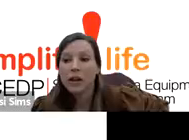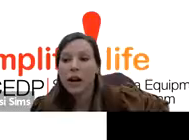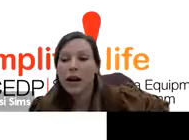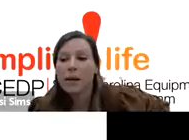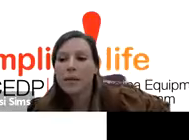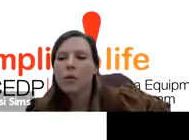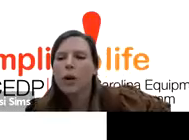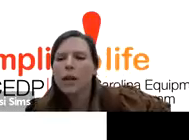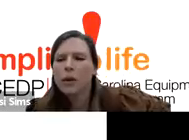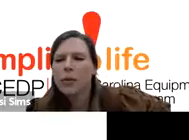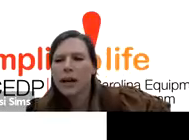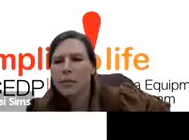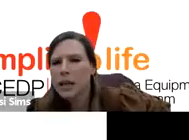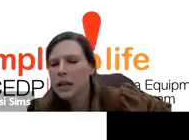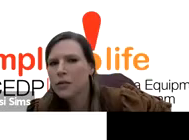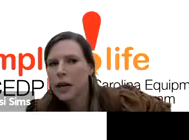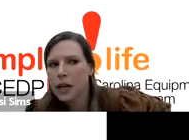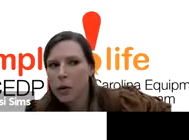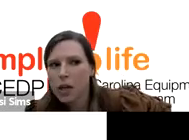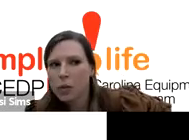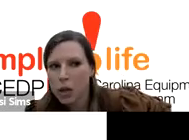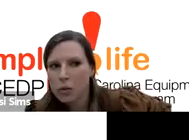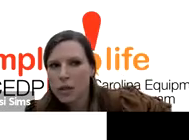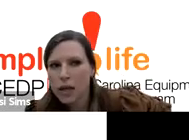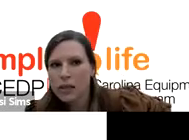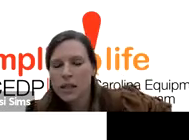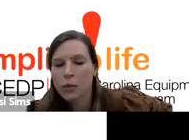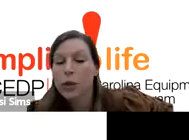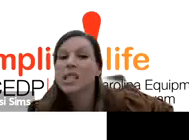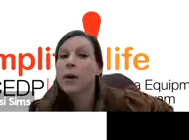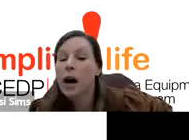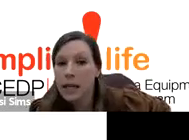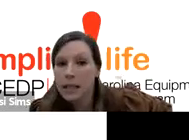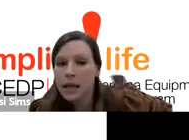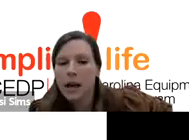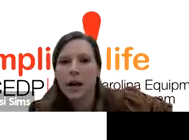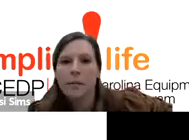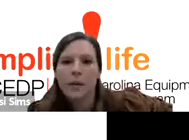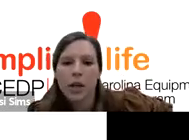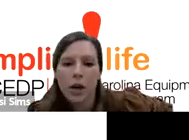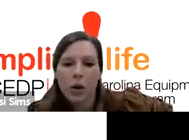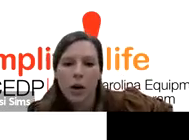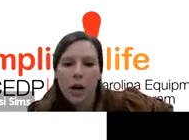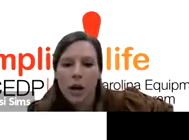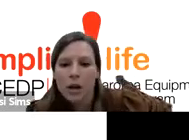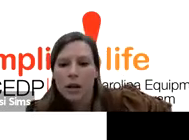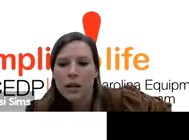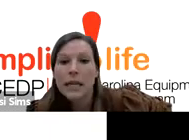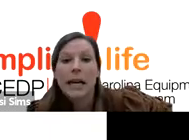Yes, so there it wouldn't be recommended for anyone who does respond you